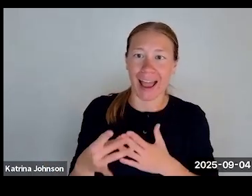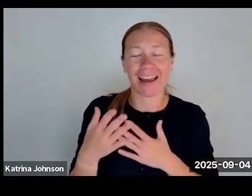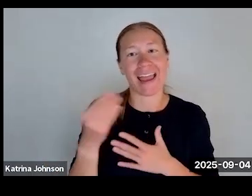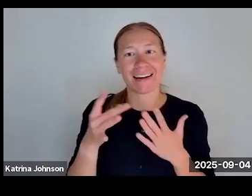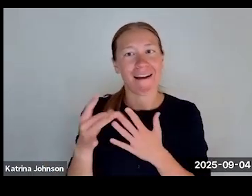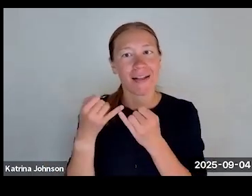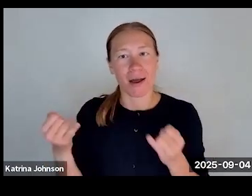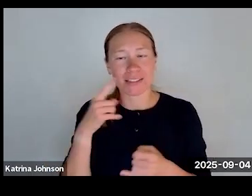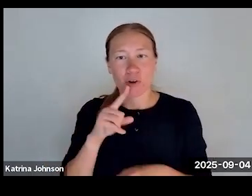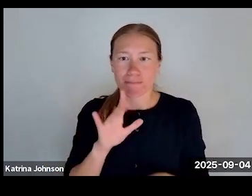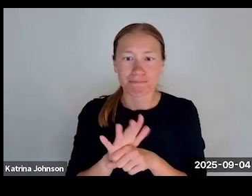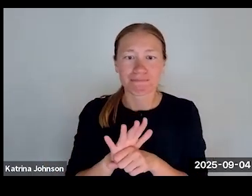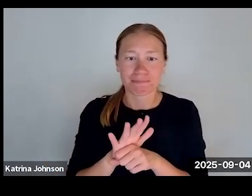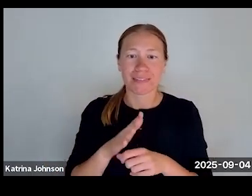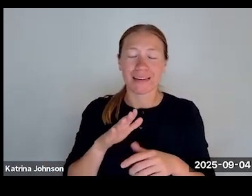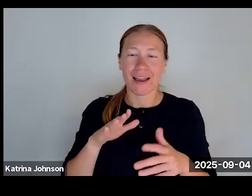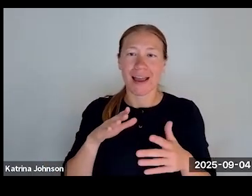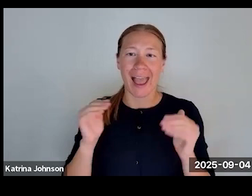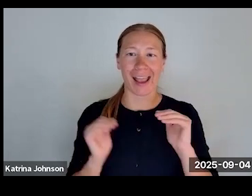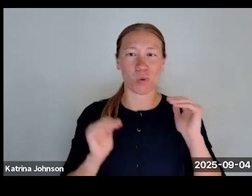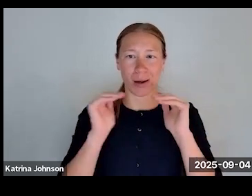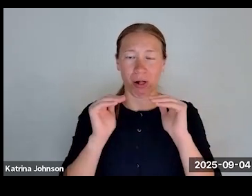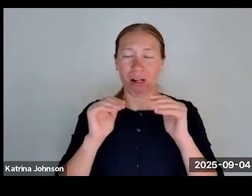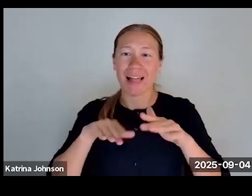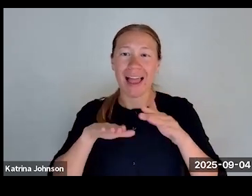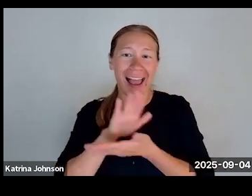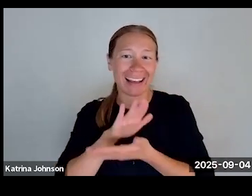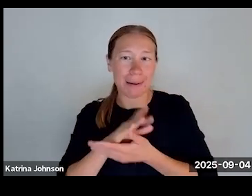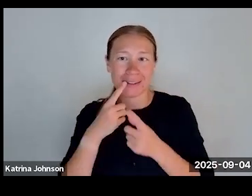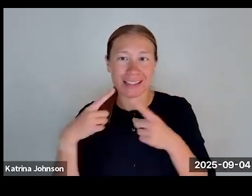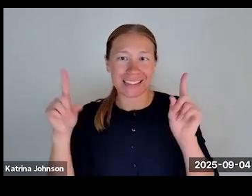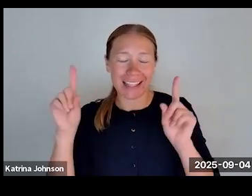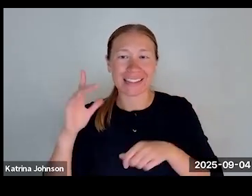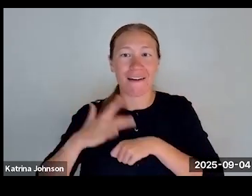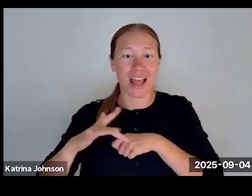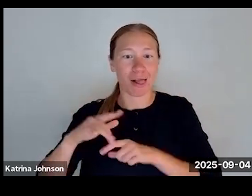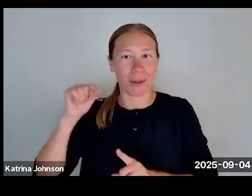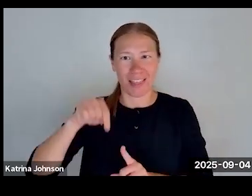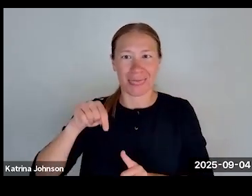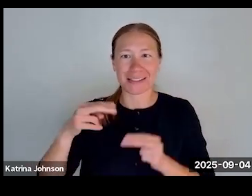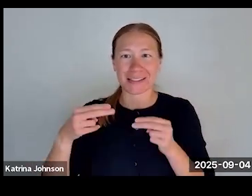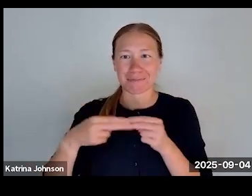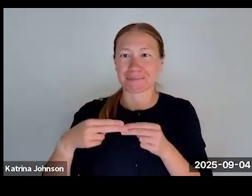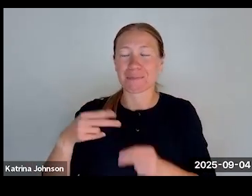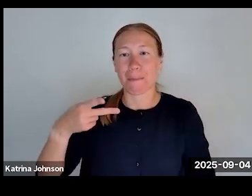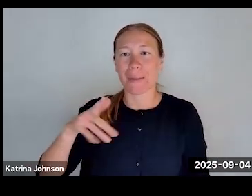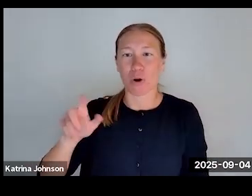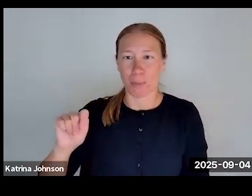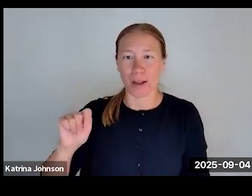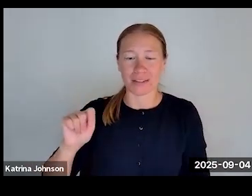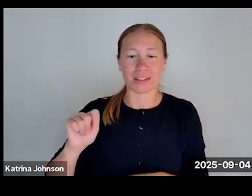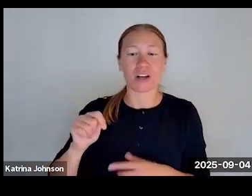Ensuring Equitable Academic Success, which is available in the PowerPoint, to make sure every student